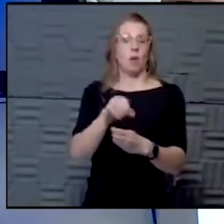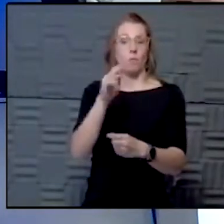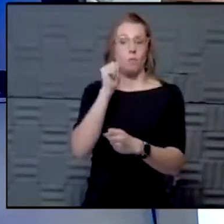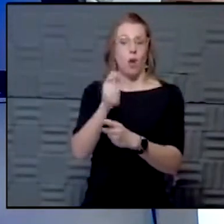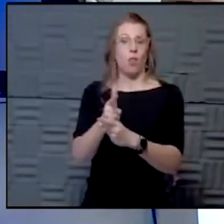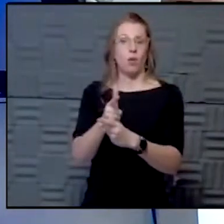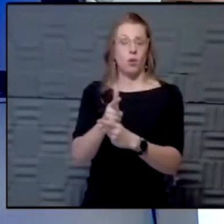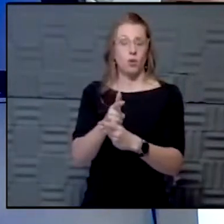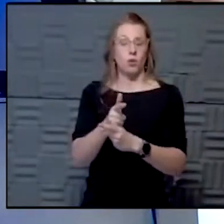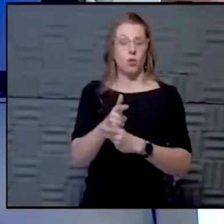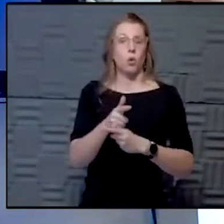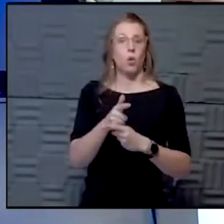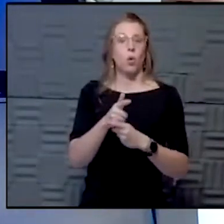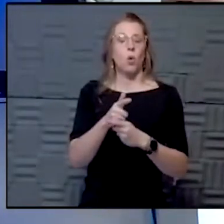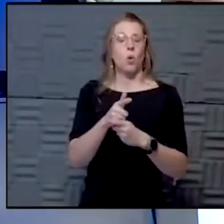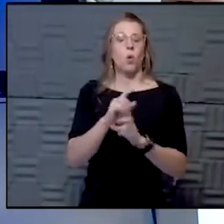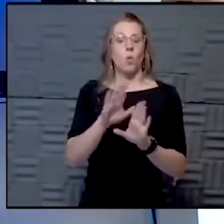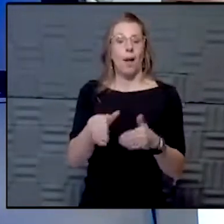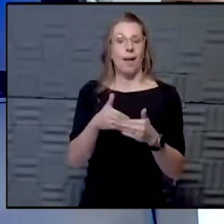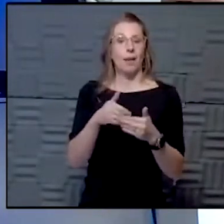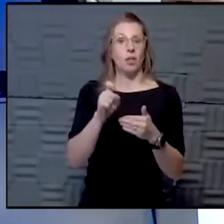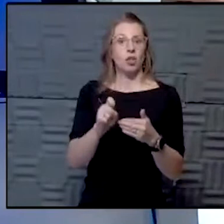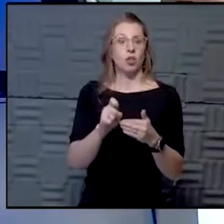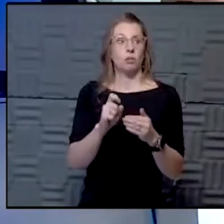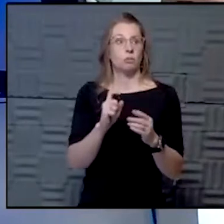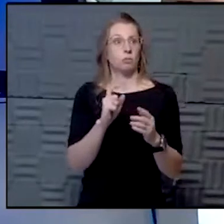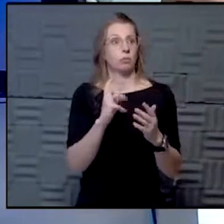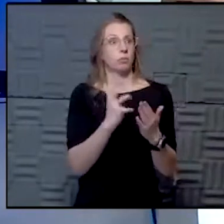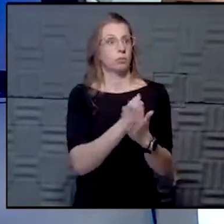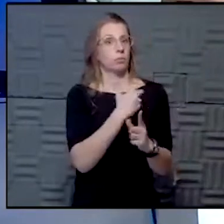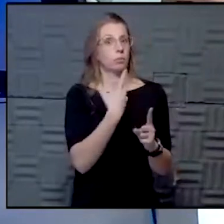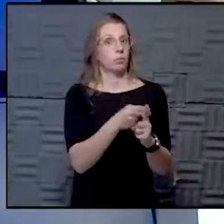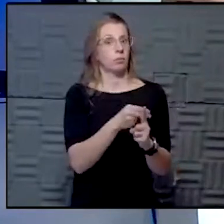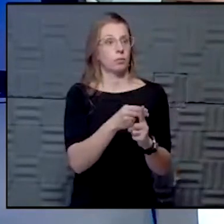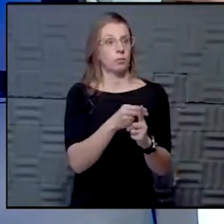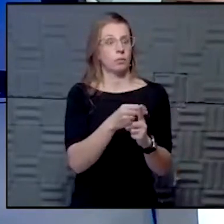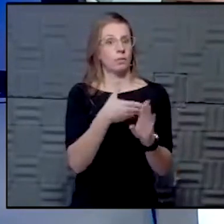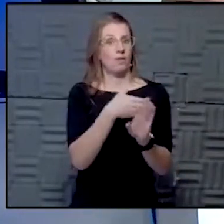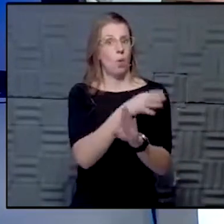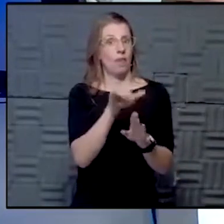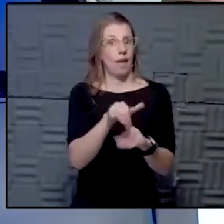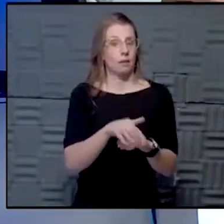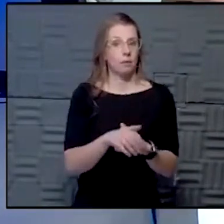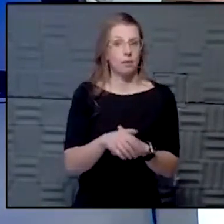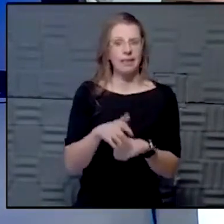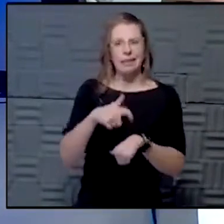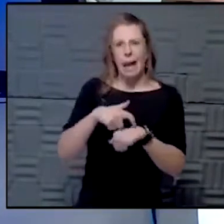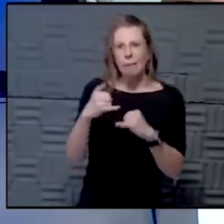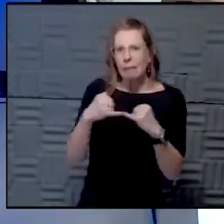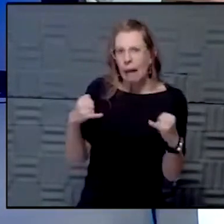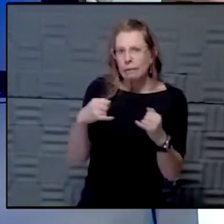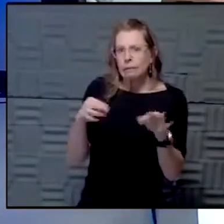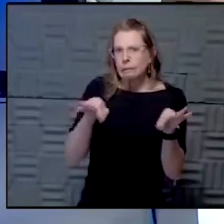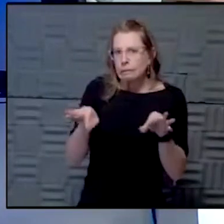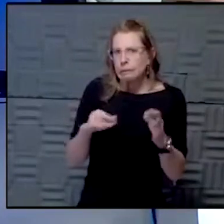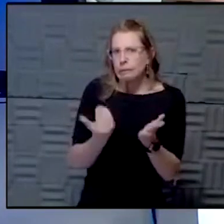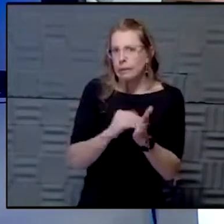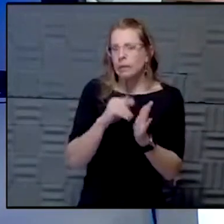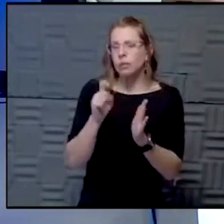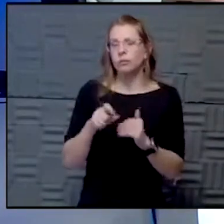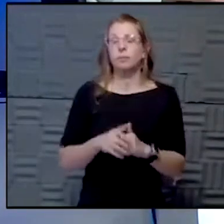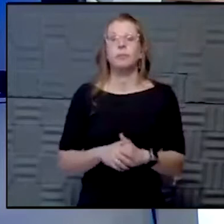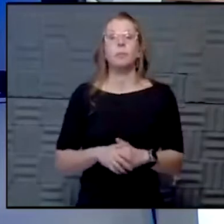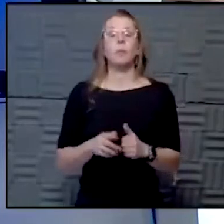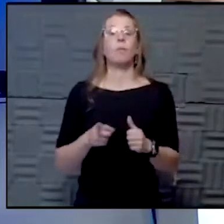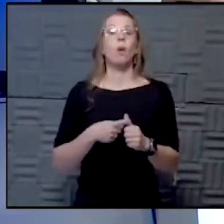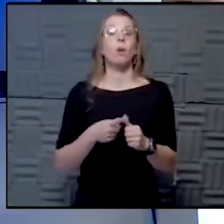run out and get vaccinated before that? So you might want to go over the timeline of, again. Well, I think first, Yeah.